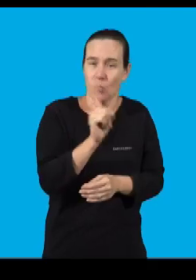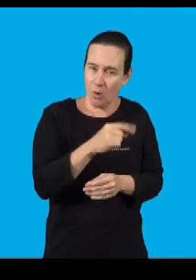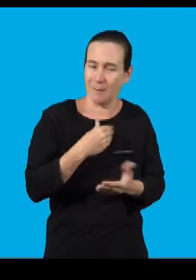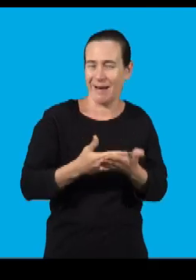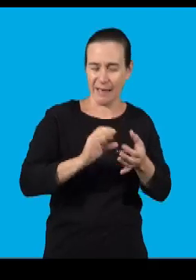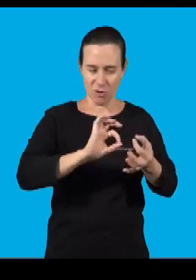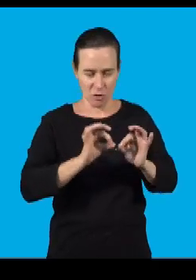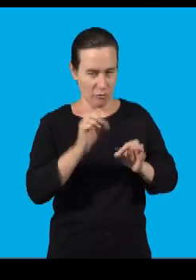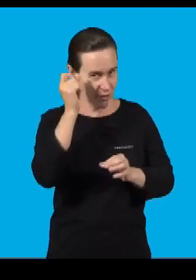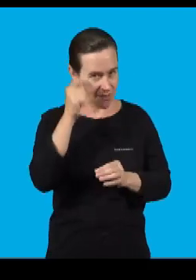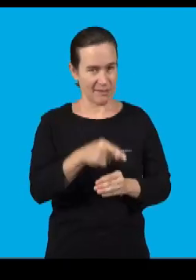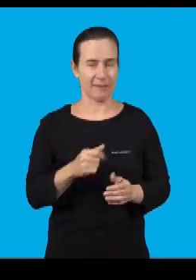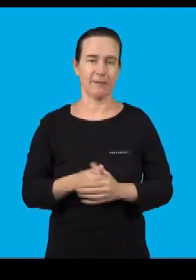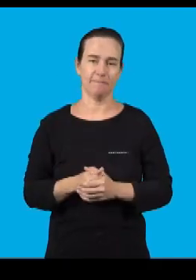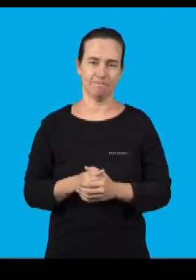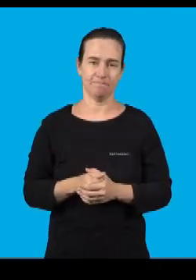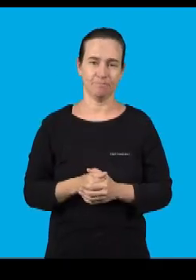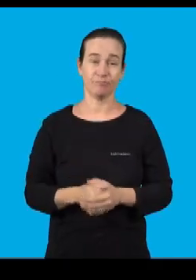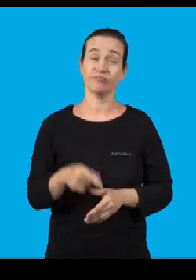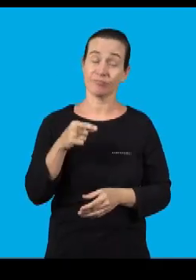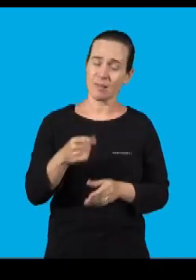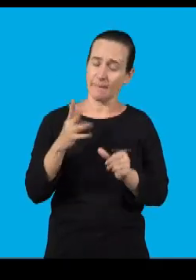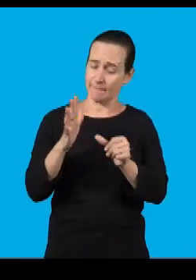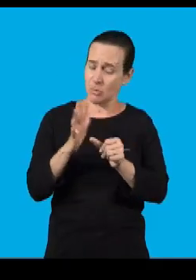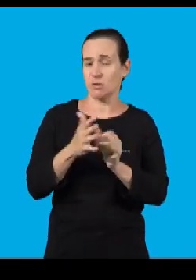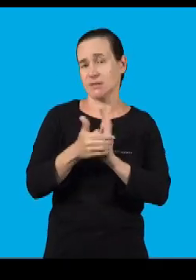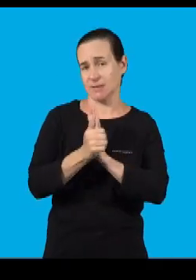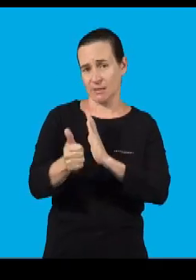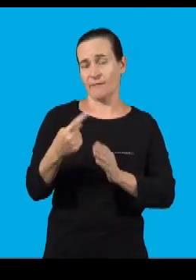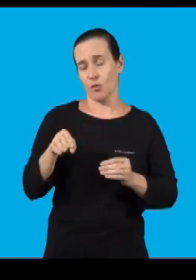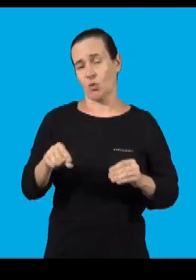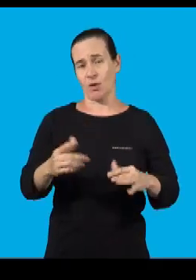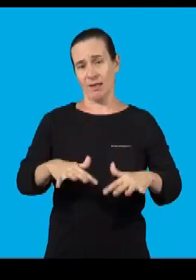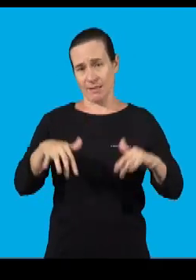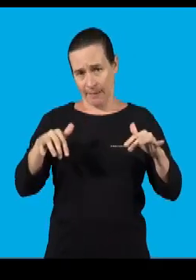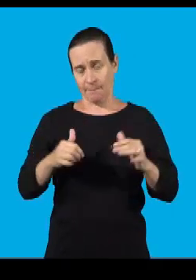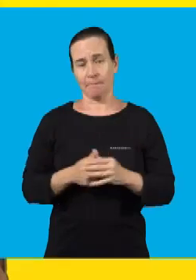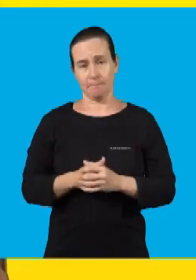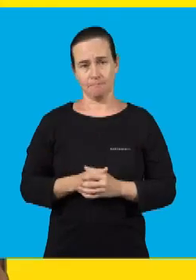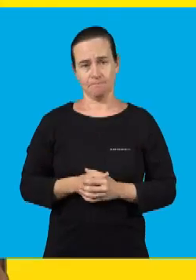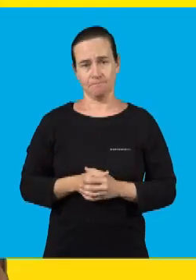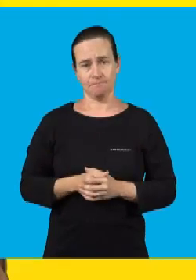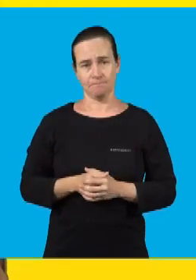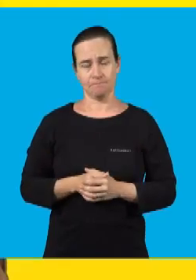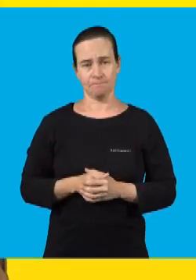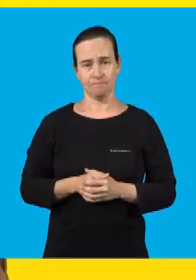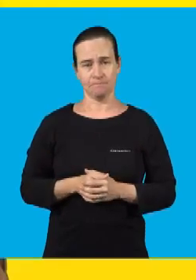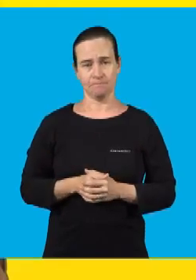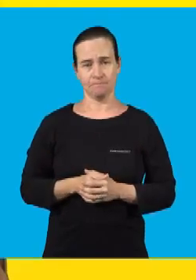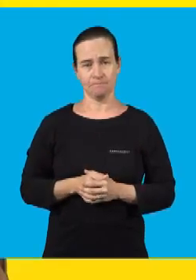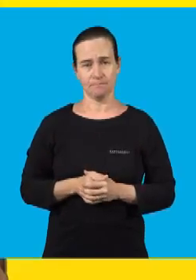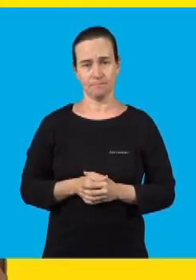the core elements in the literature text. All right, so these are the competencies you need in order